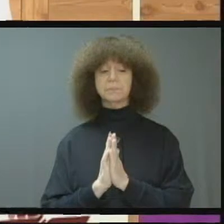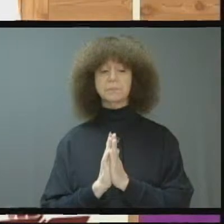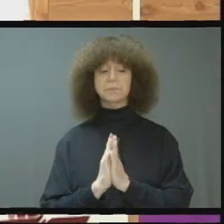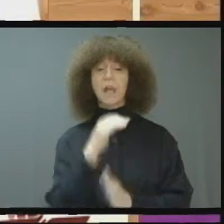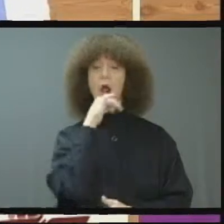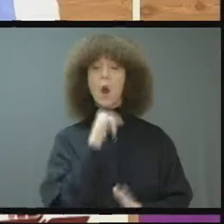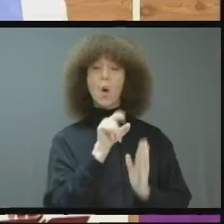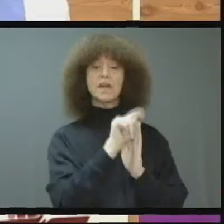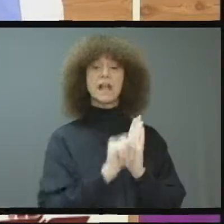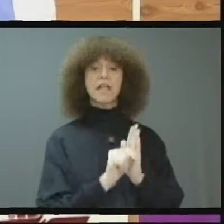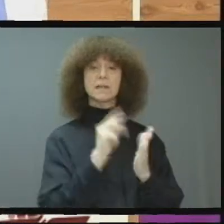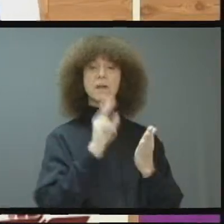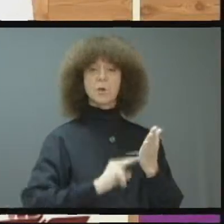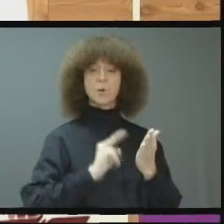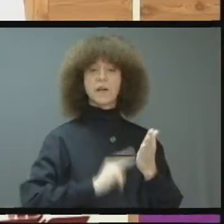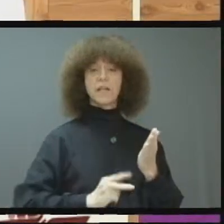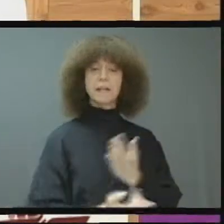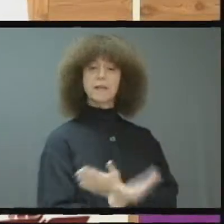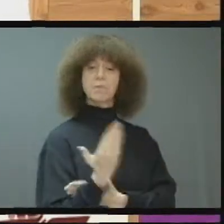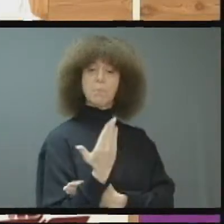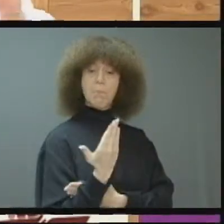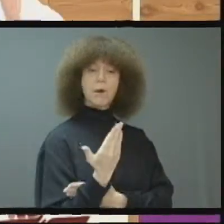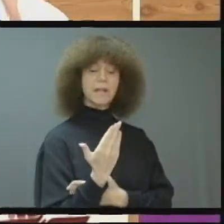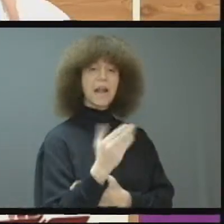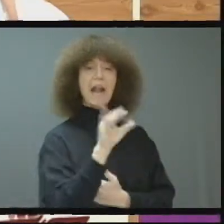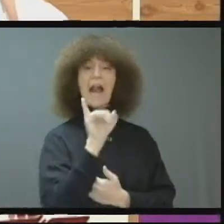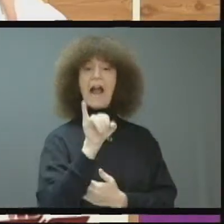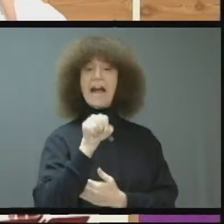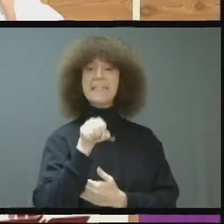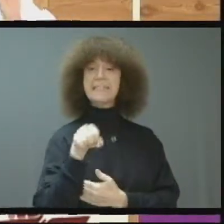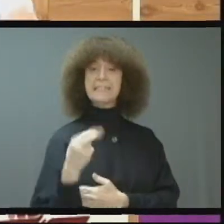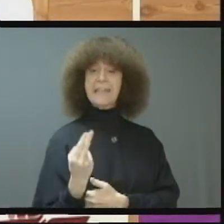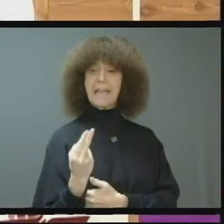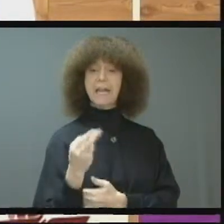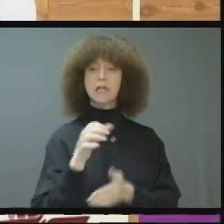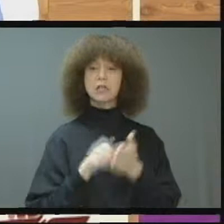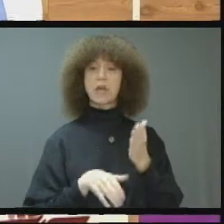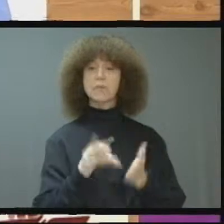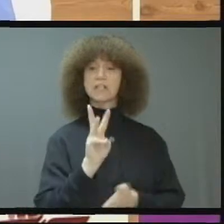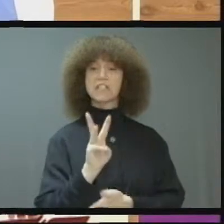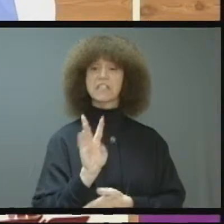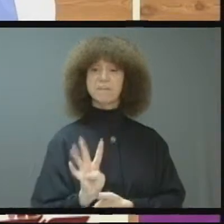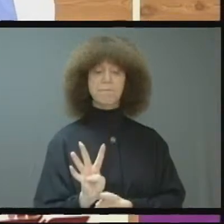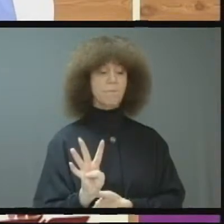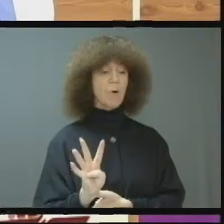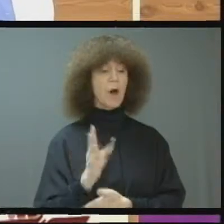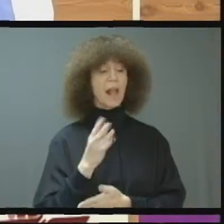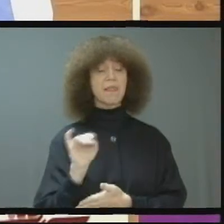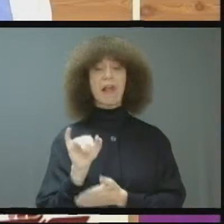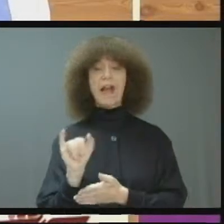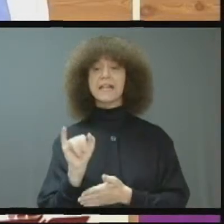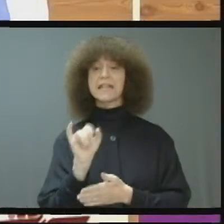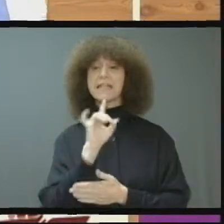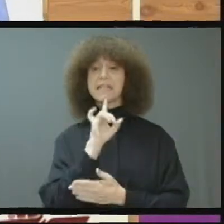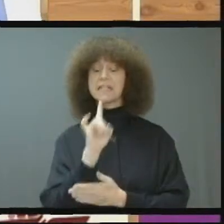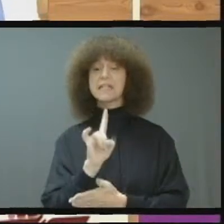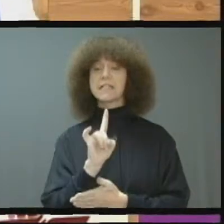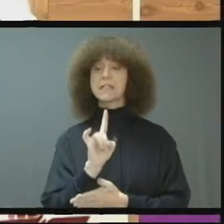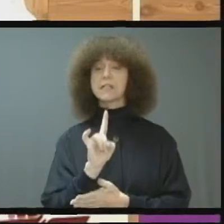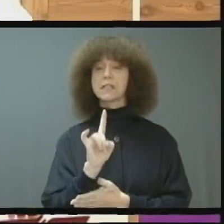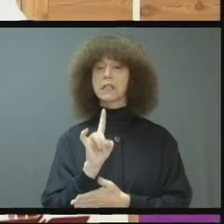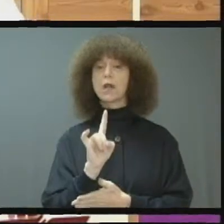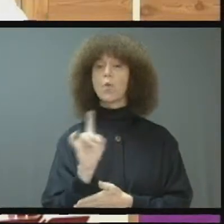Our Old Testament reading this morning is from Isaiah chapter 64 and serves as the basis for